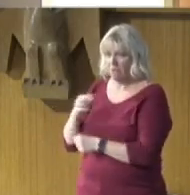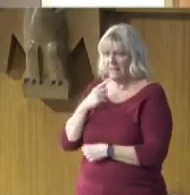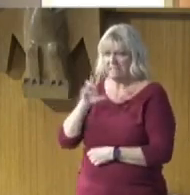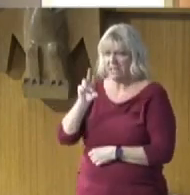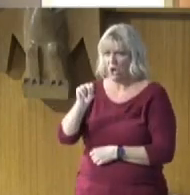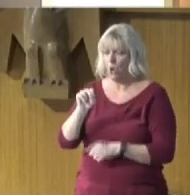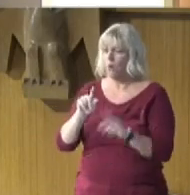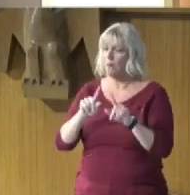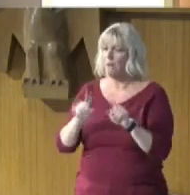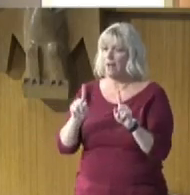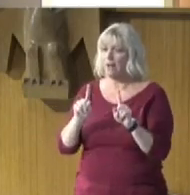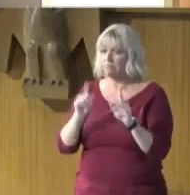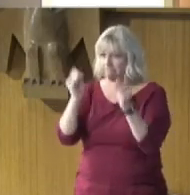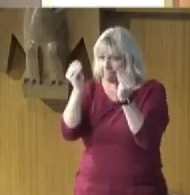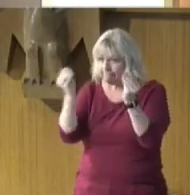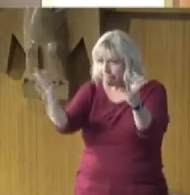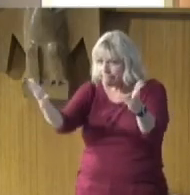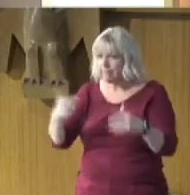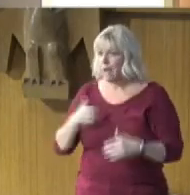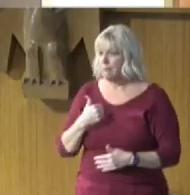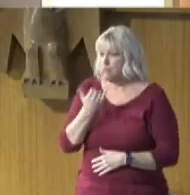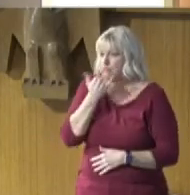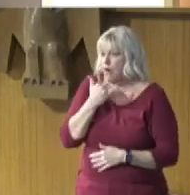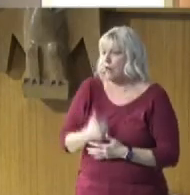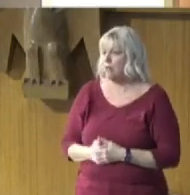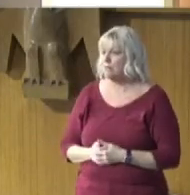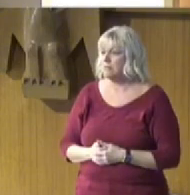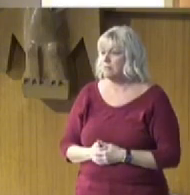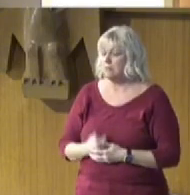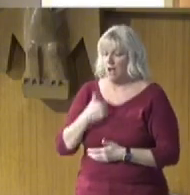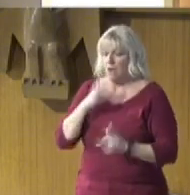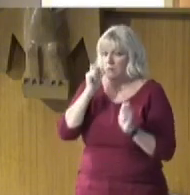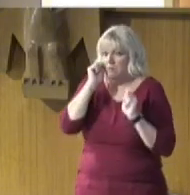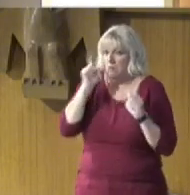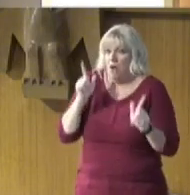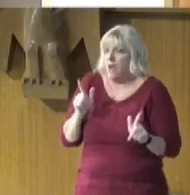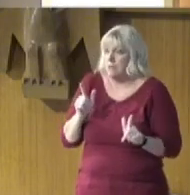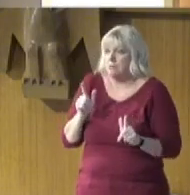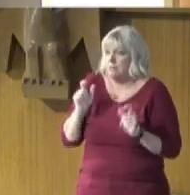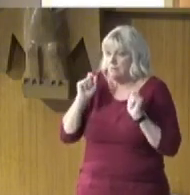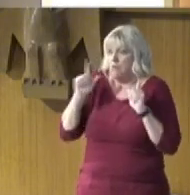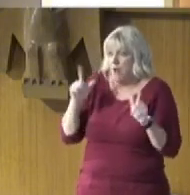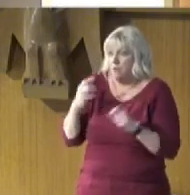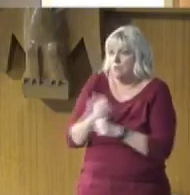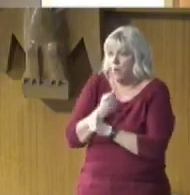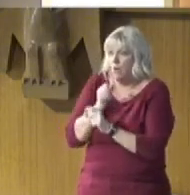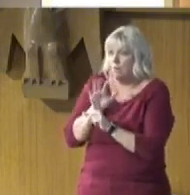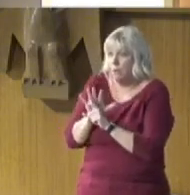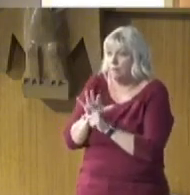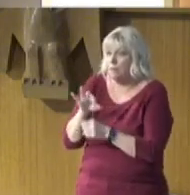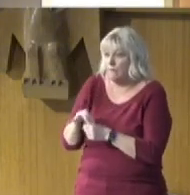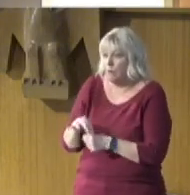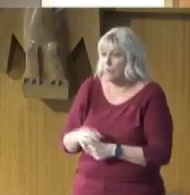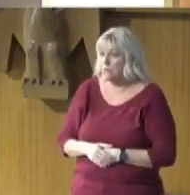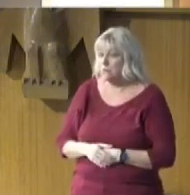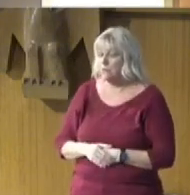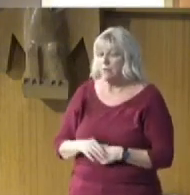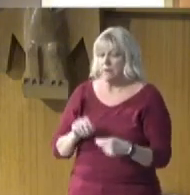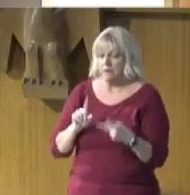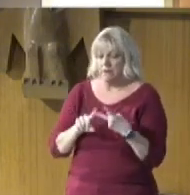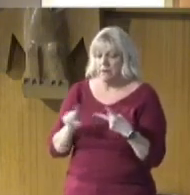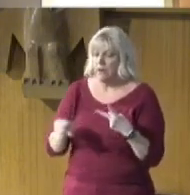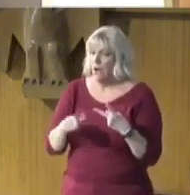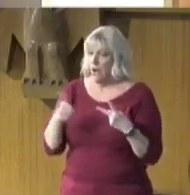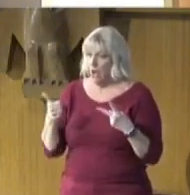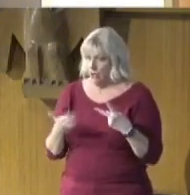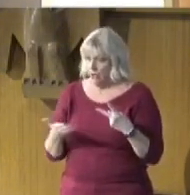today saying I was wrong. It took me by complete surprise. The other thing I can say with the empathy I have